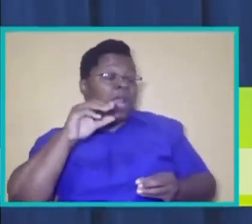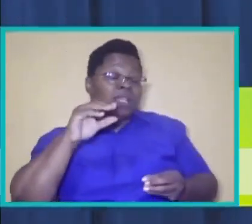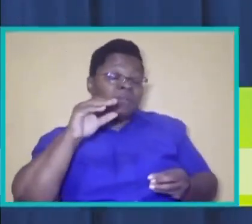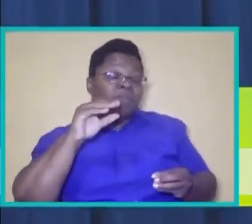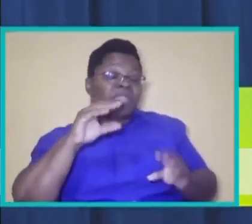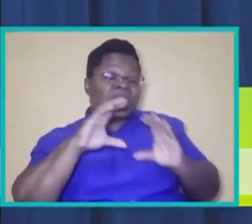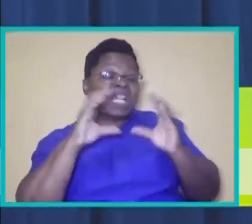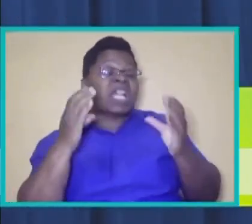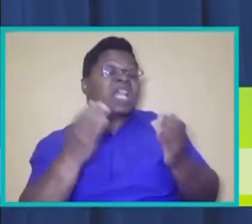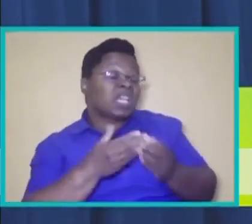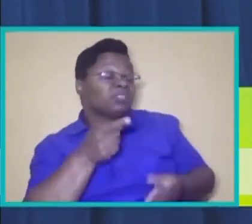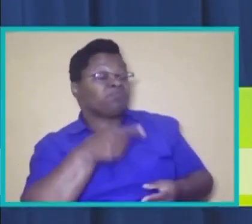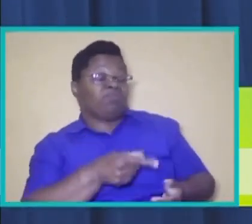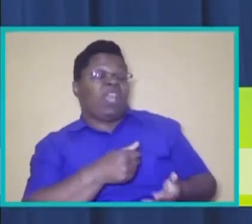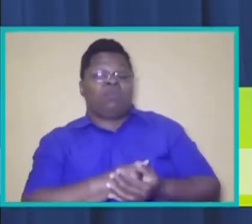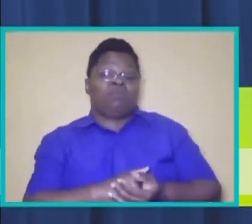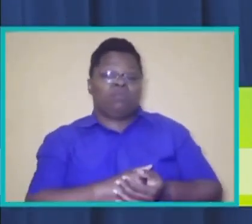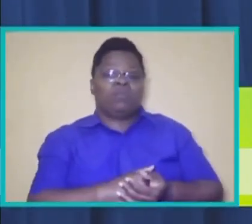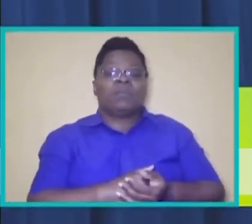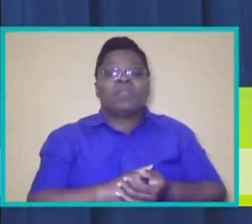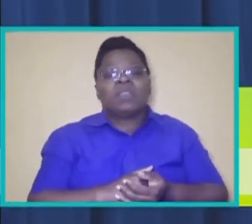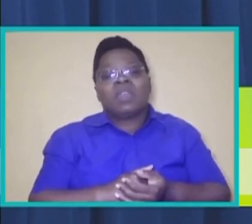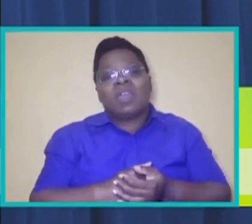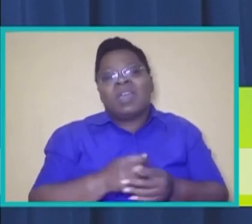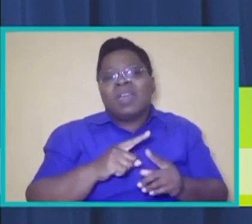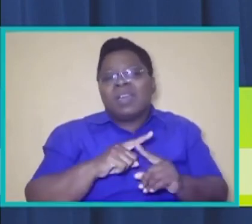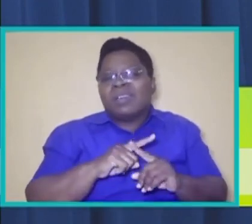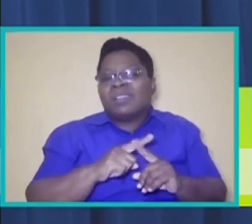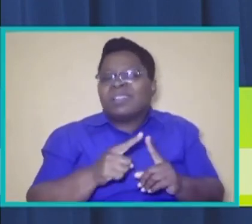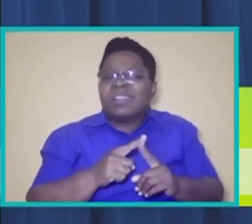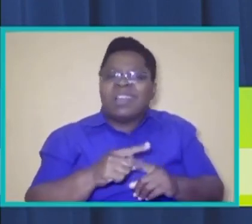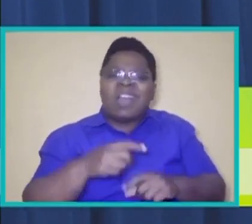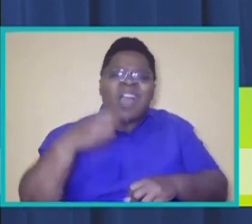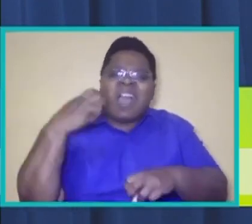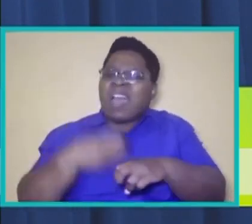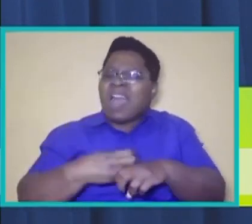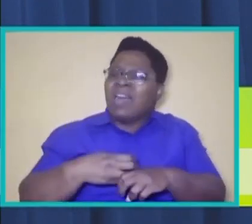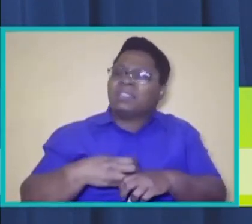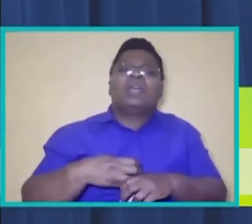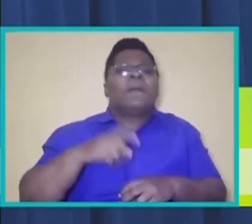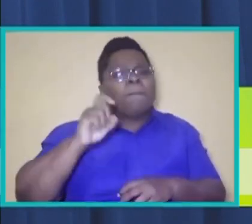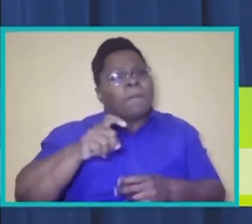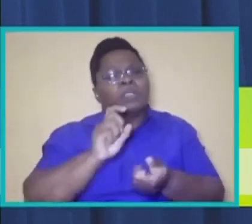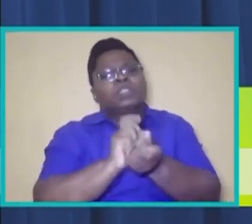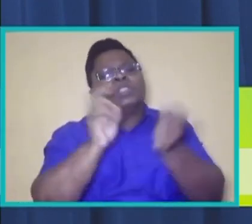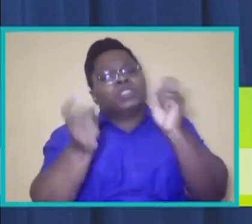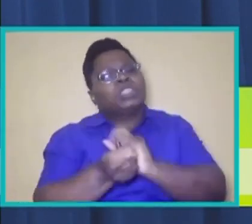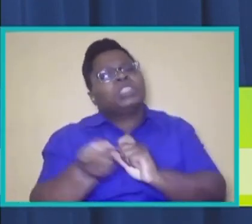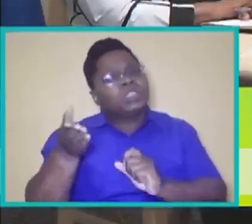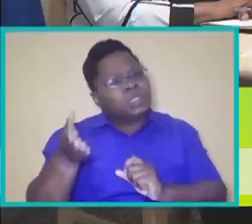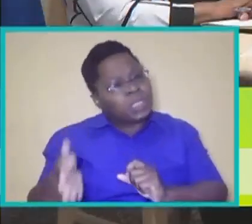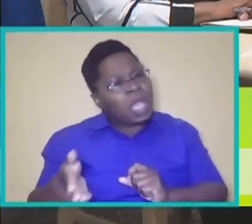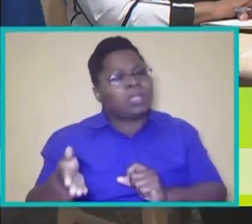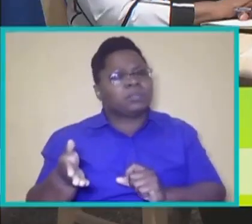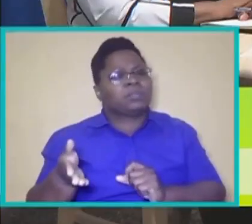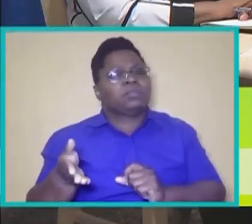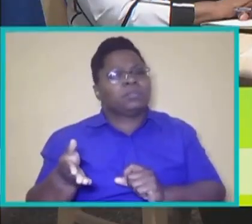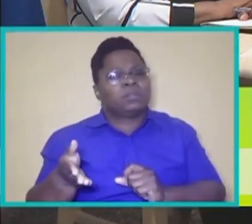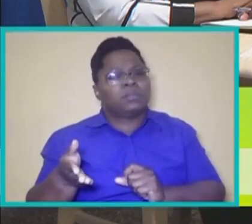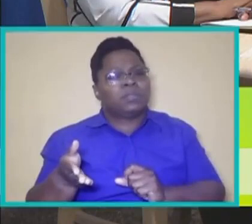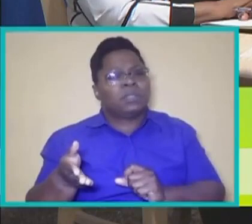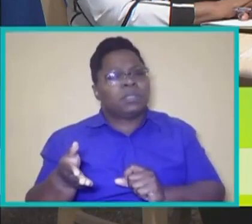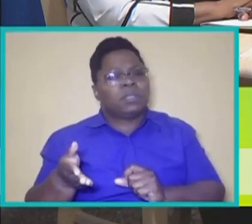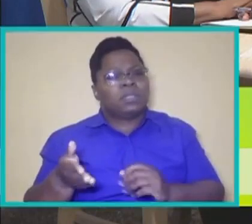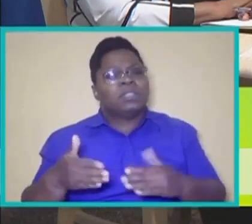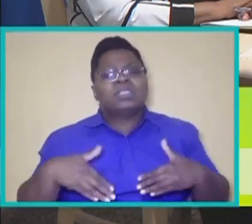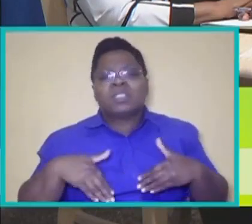that to be changed, because what is happening is that our youth are leaving school and they may have